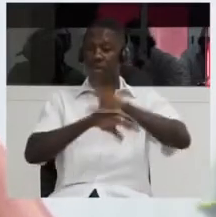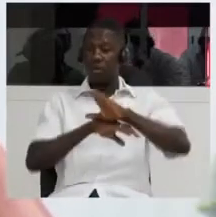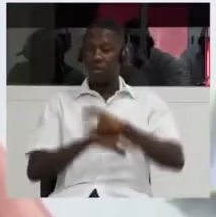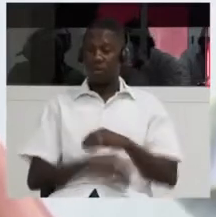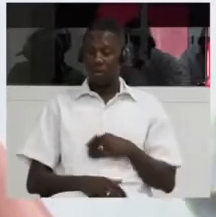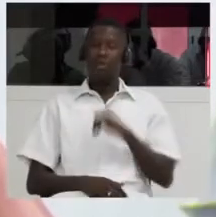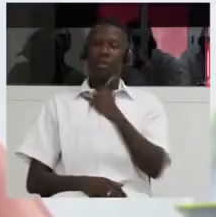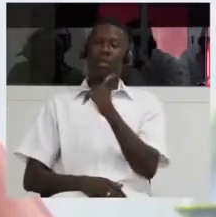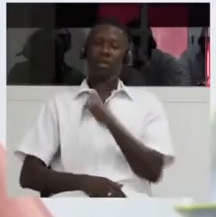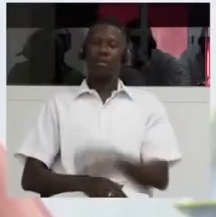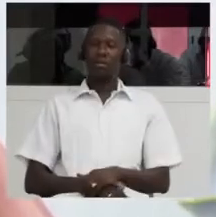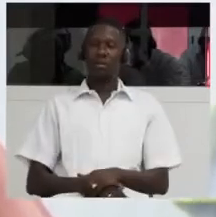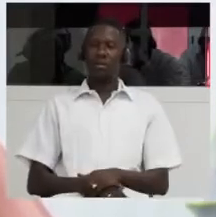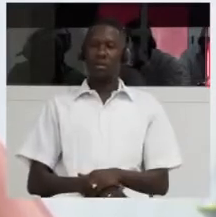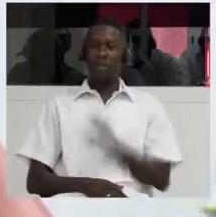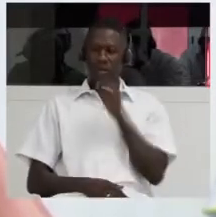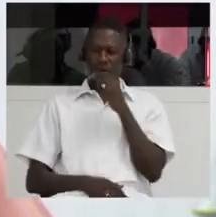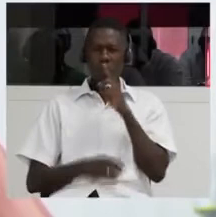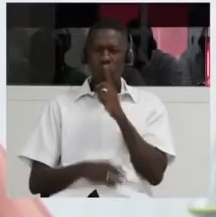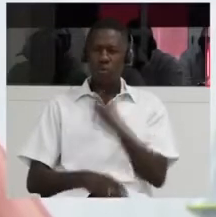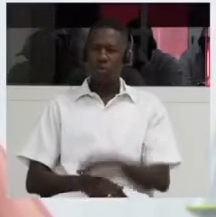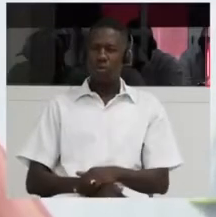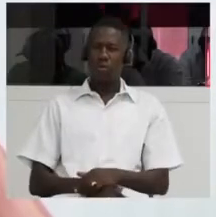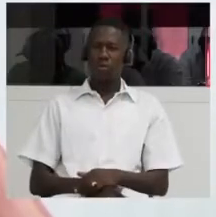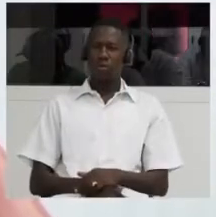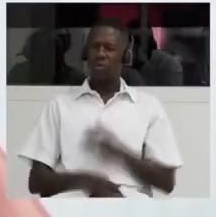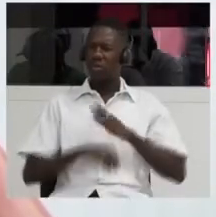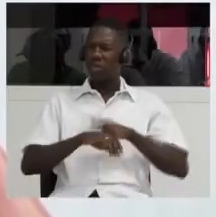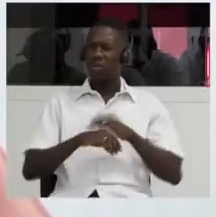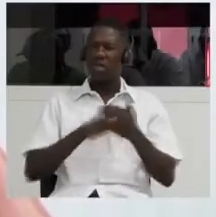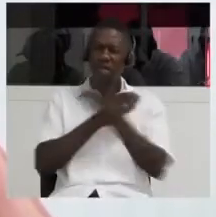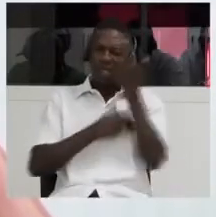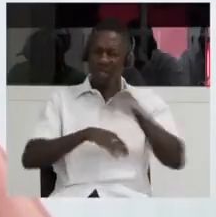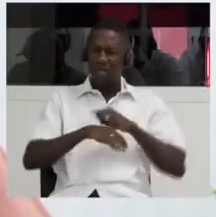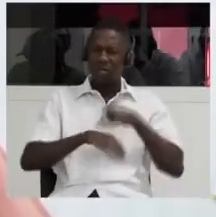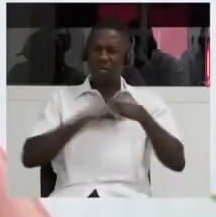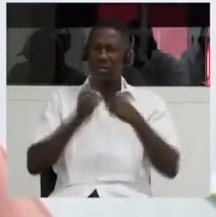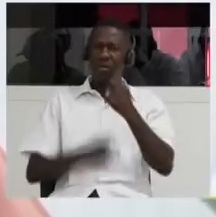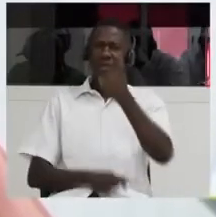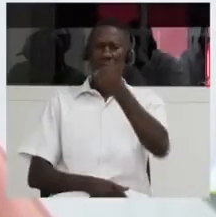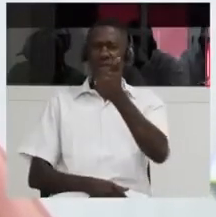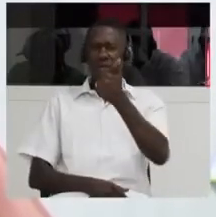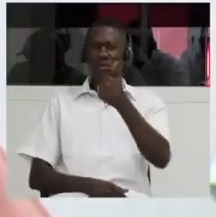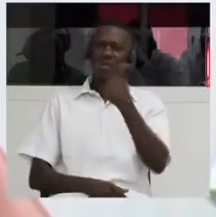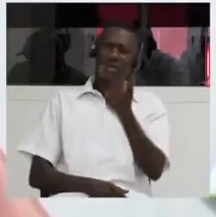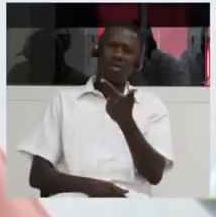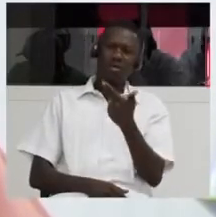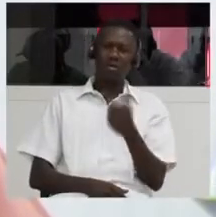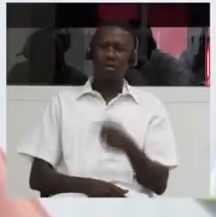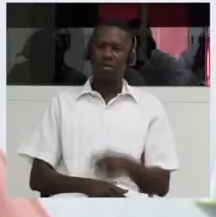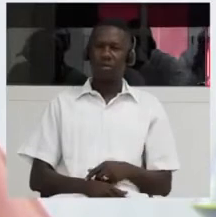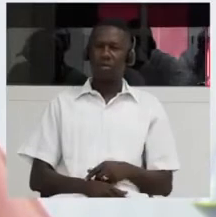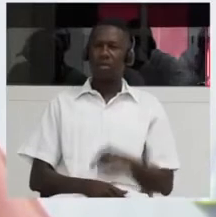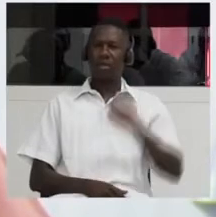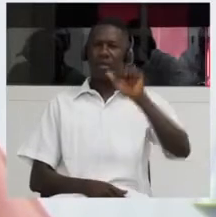us about it? This was in an earlier time, just after 6 to 7. The adjutant came, Sheriff Gomez. He